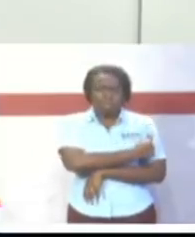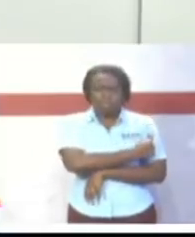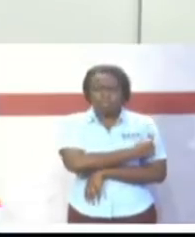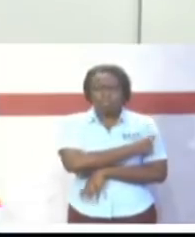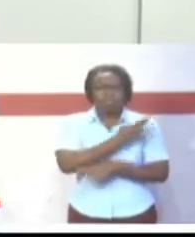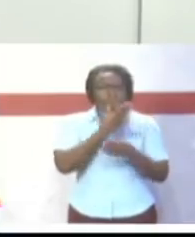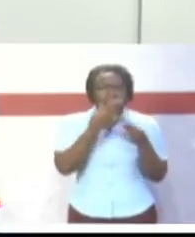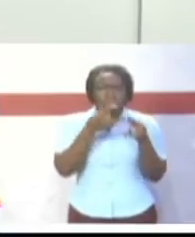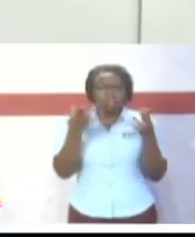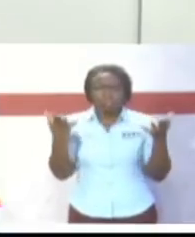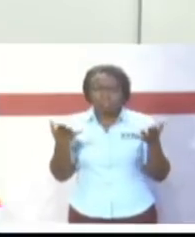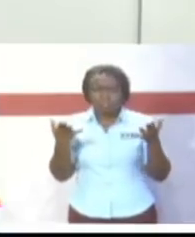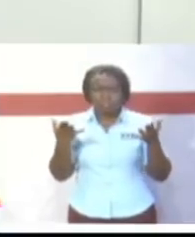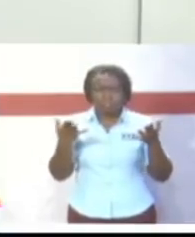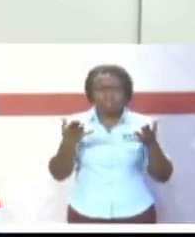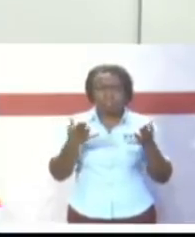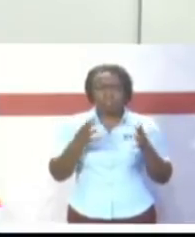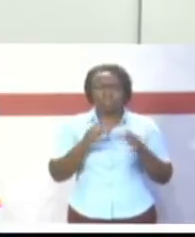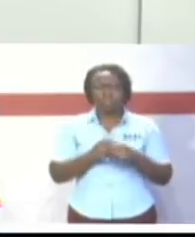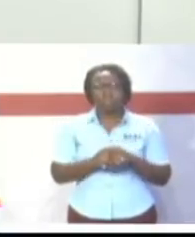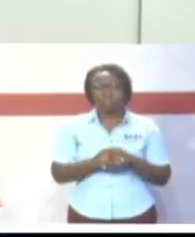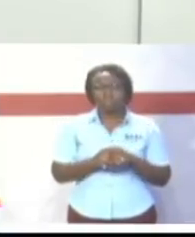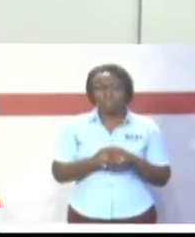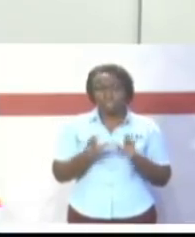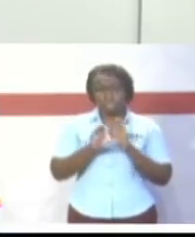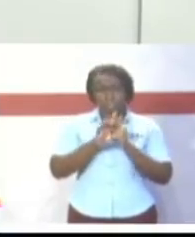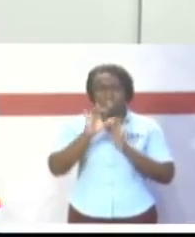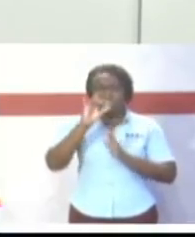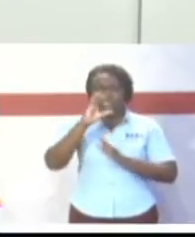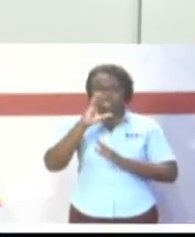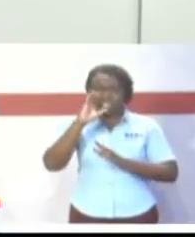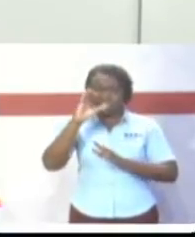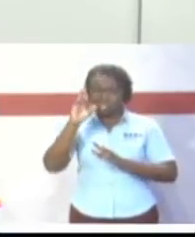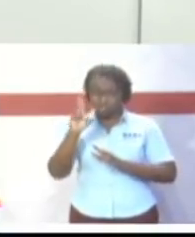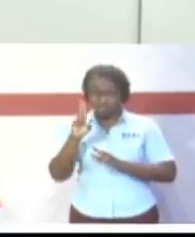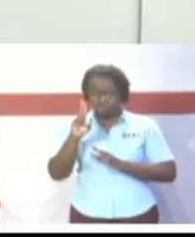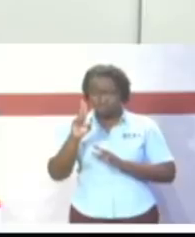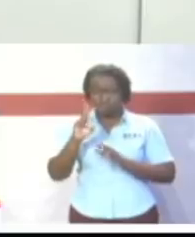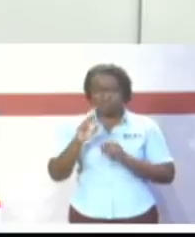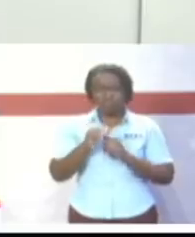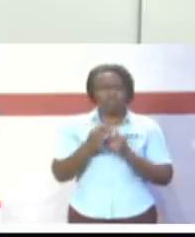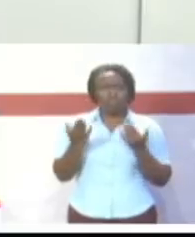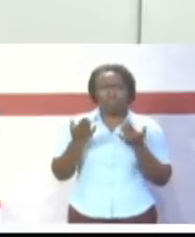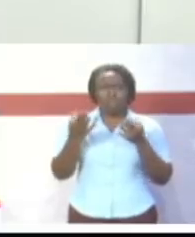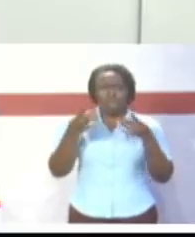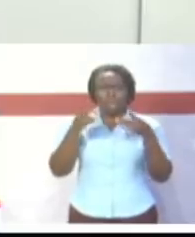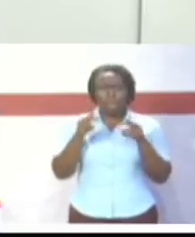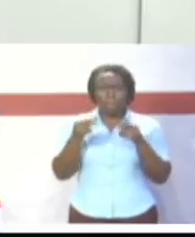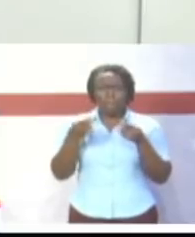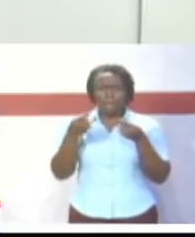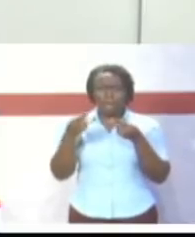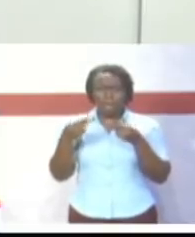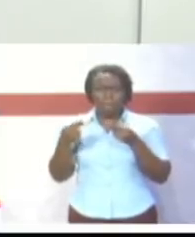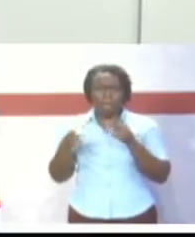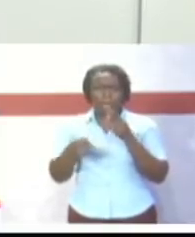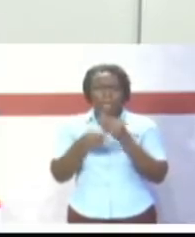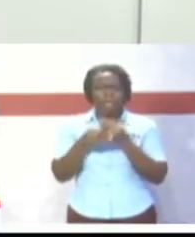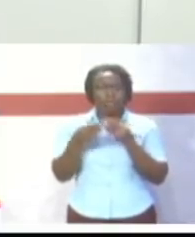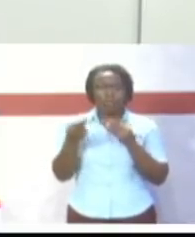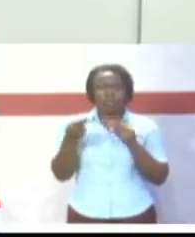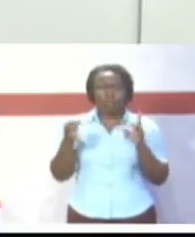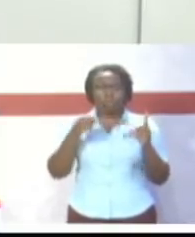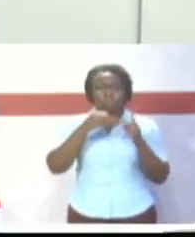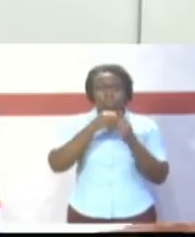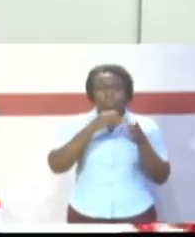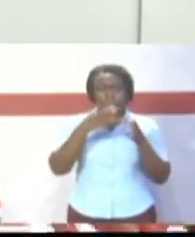specific reference to the level of intensive care unit care as well as our accident and emergency departments. So